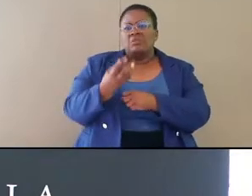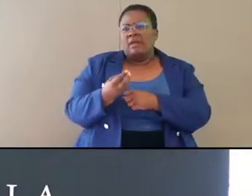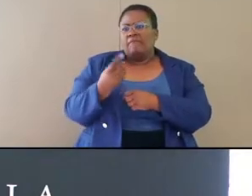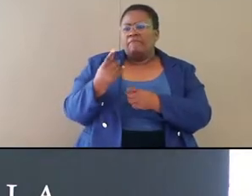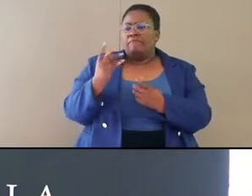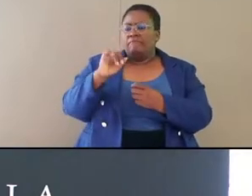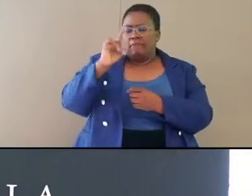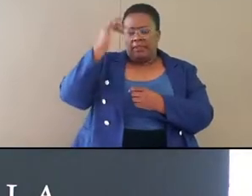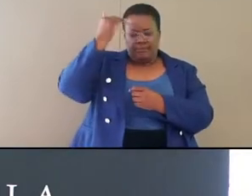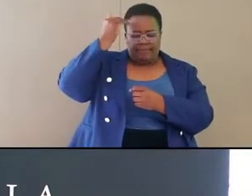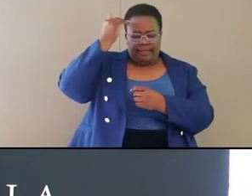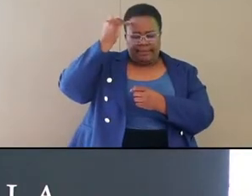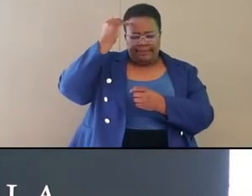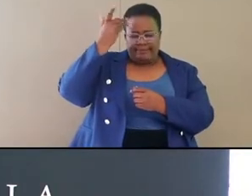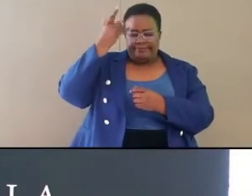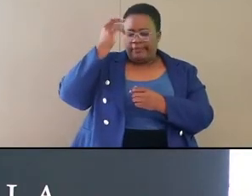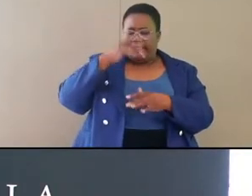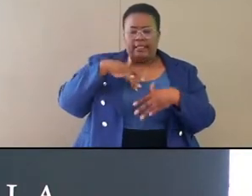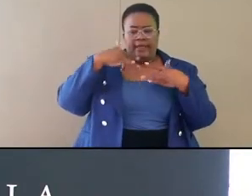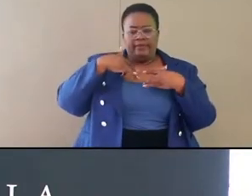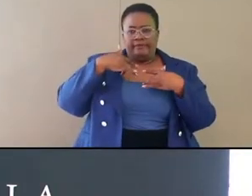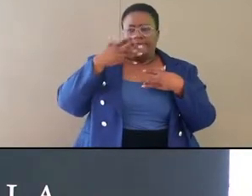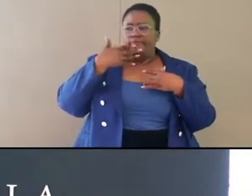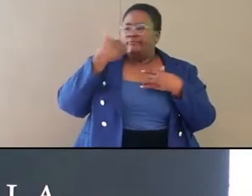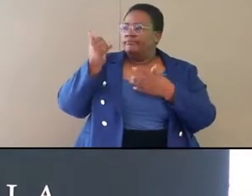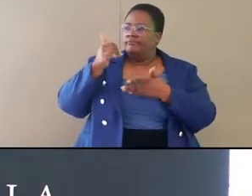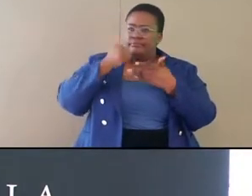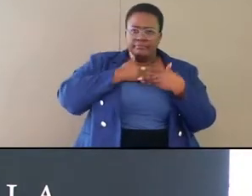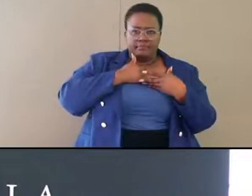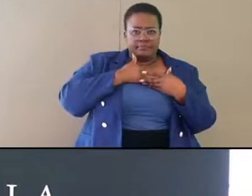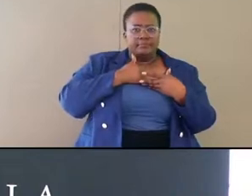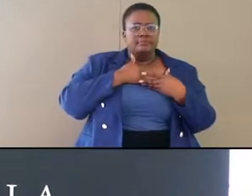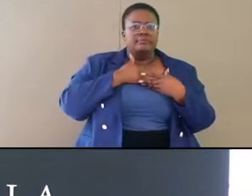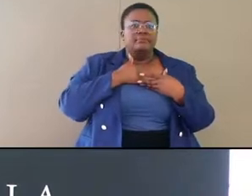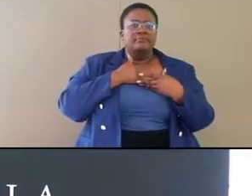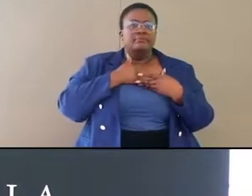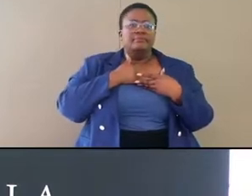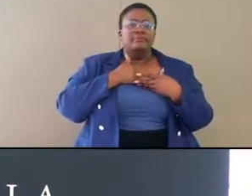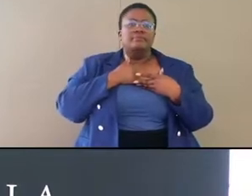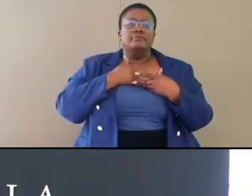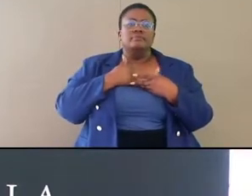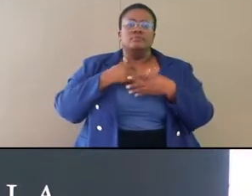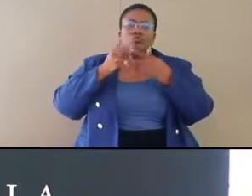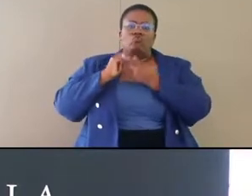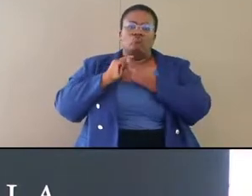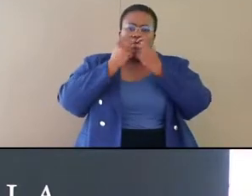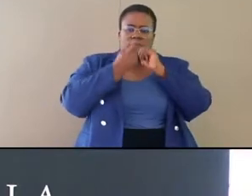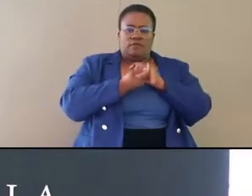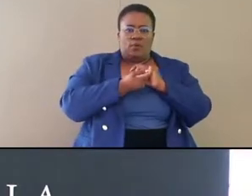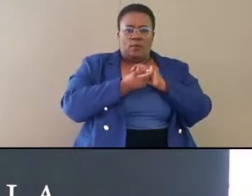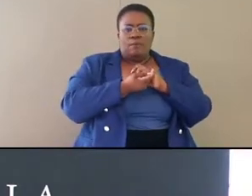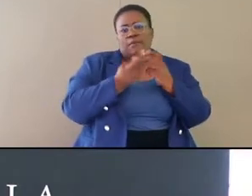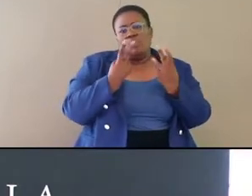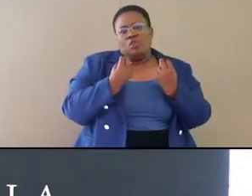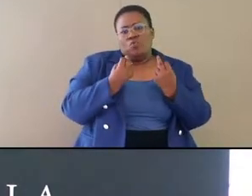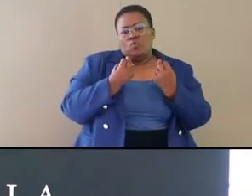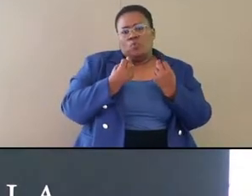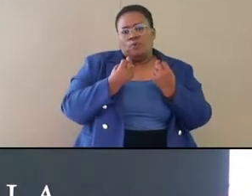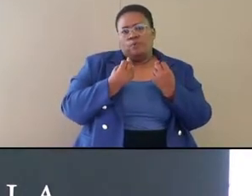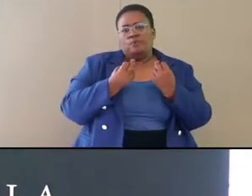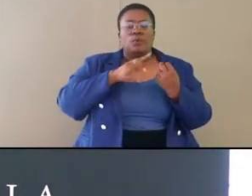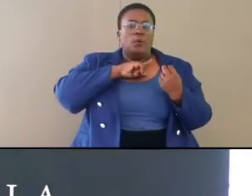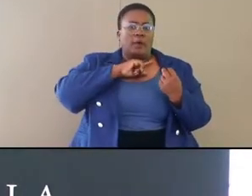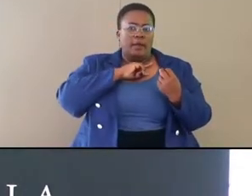in my head and I think in life I need to be assisted also to transform into the new. Because